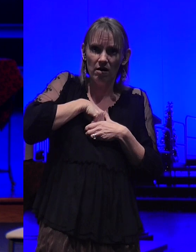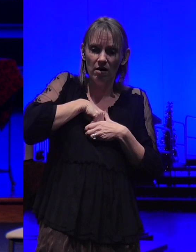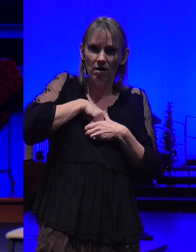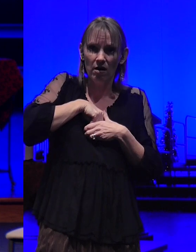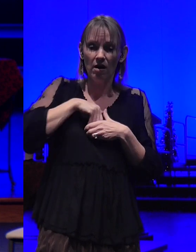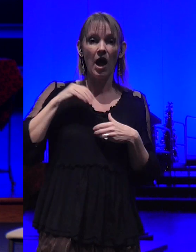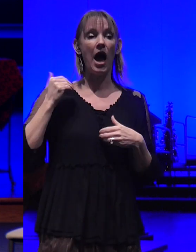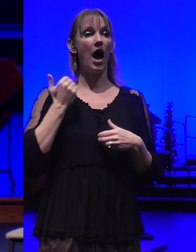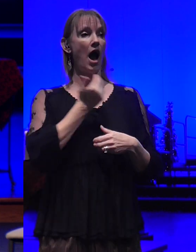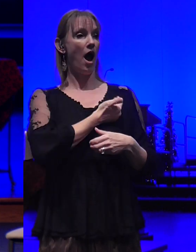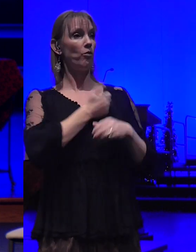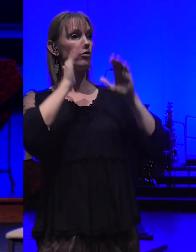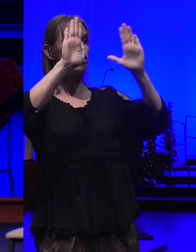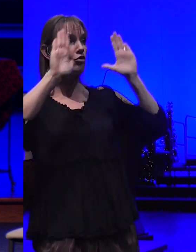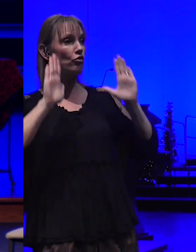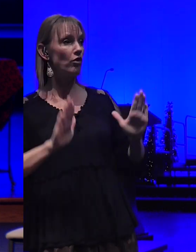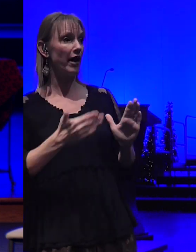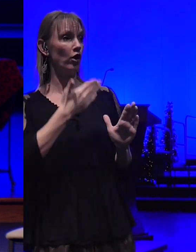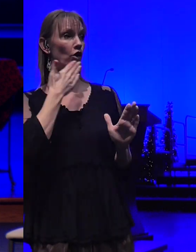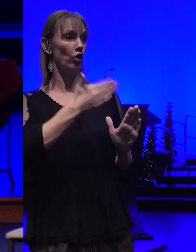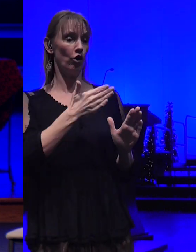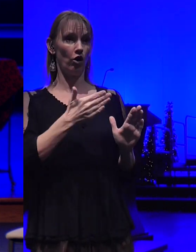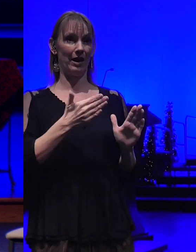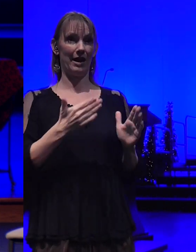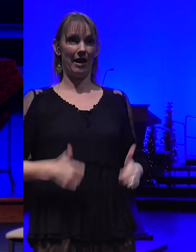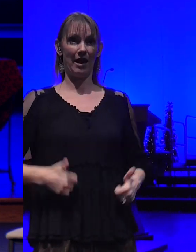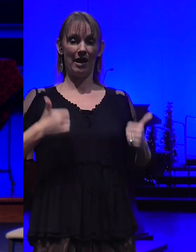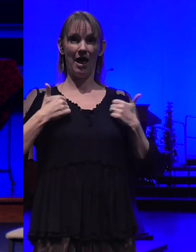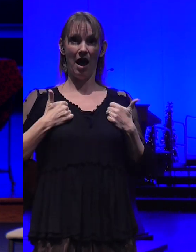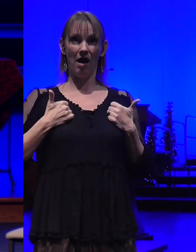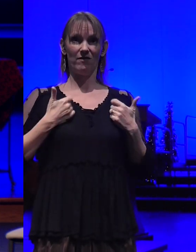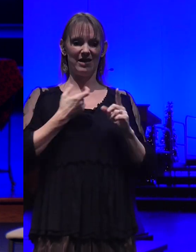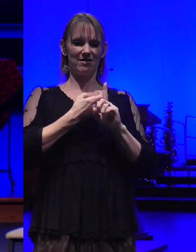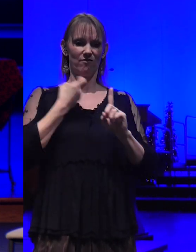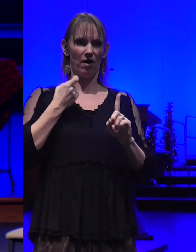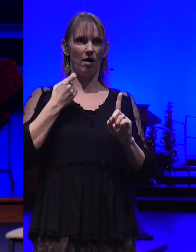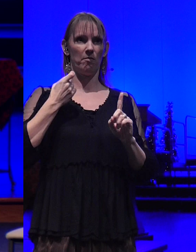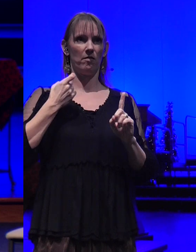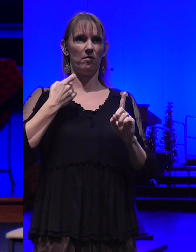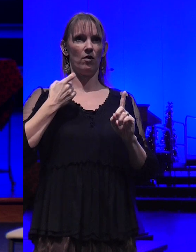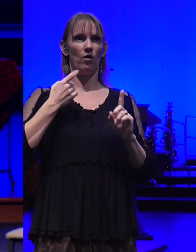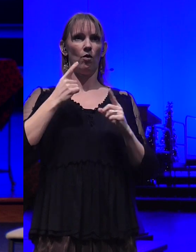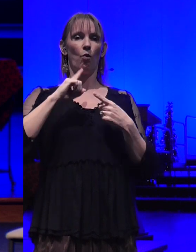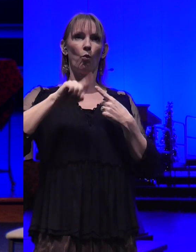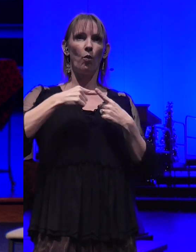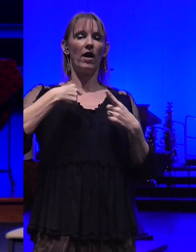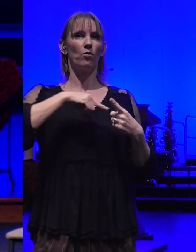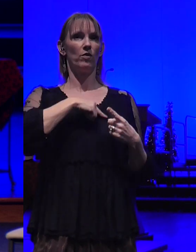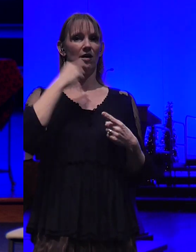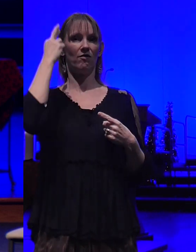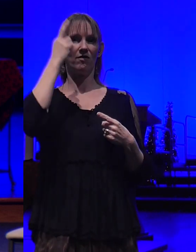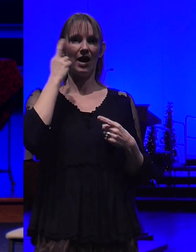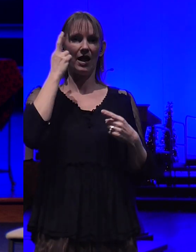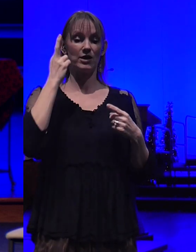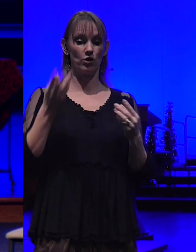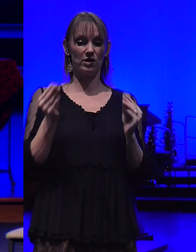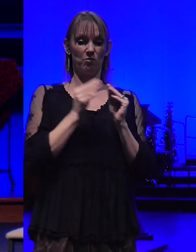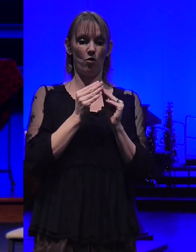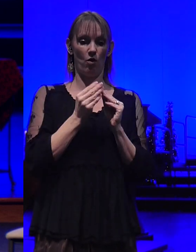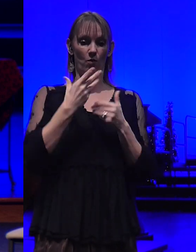And our great good and growth in life come forth from realizing there's more to us than we have discovered yet.